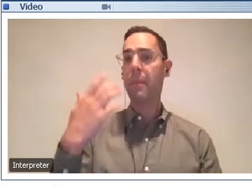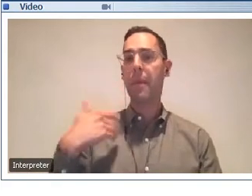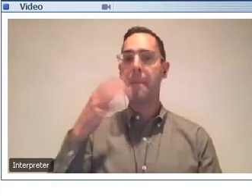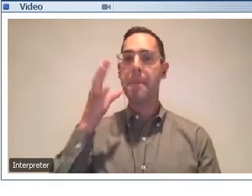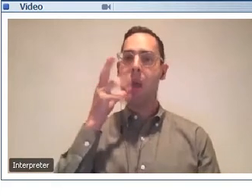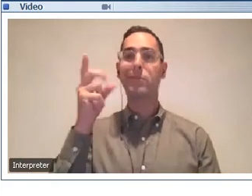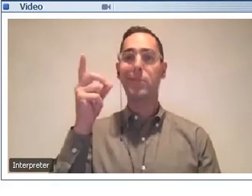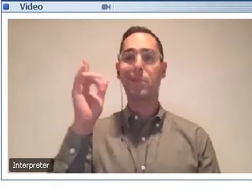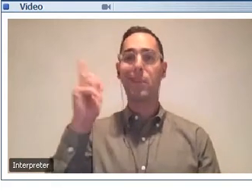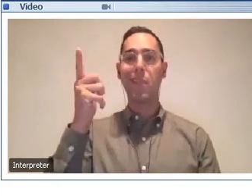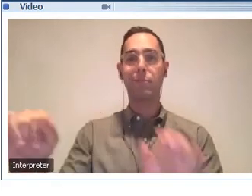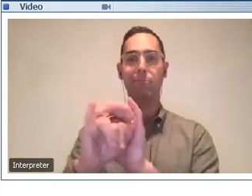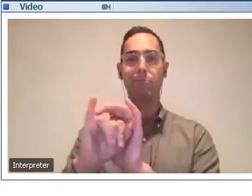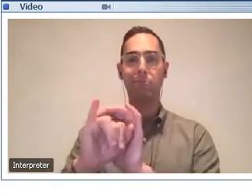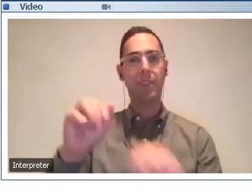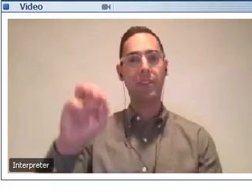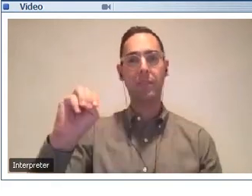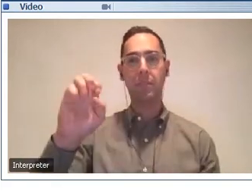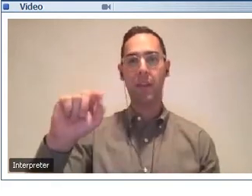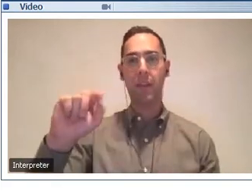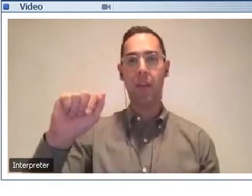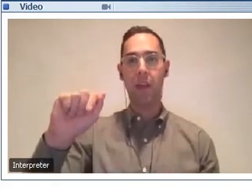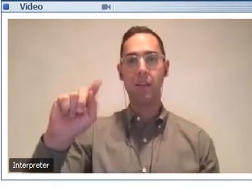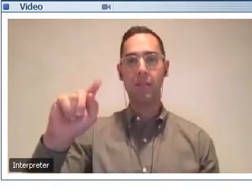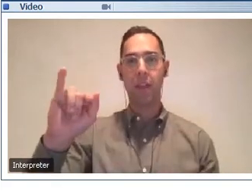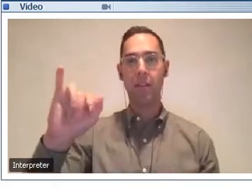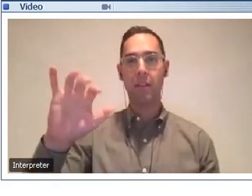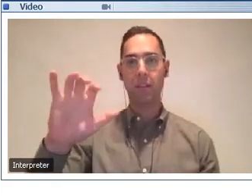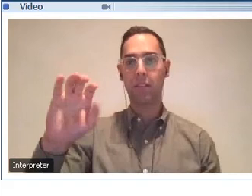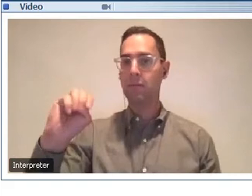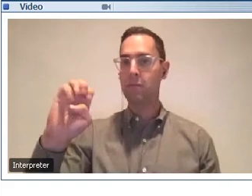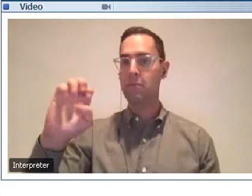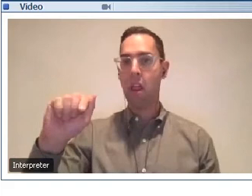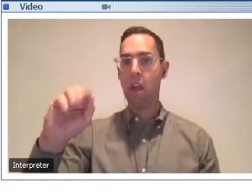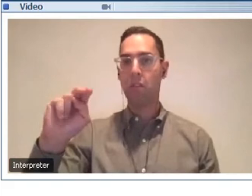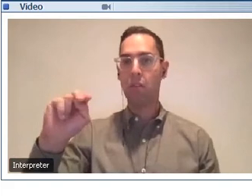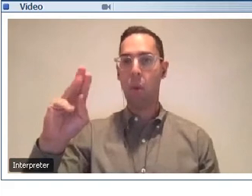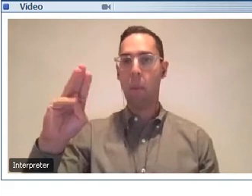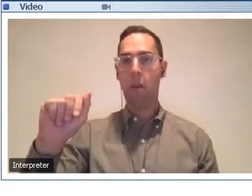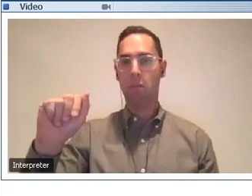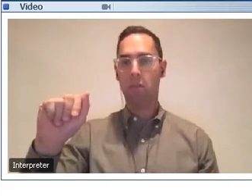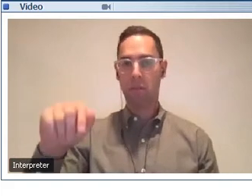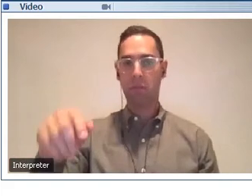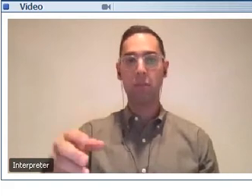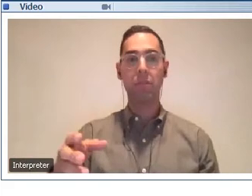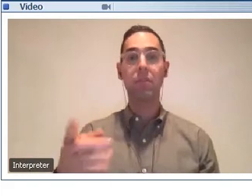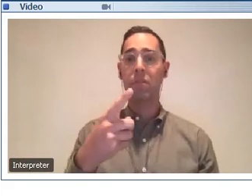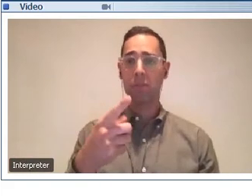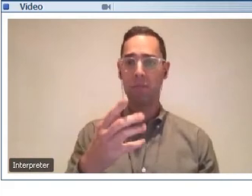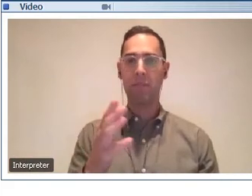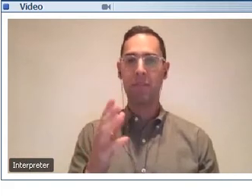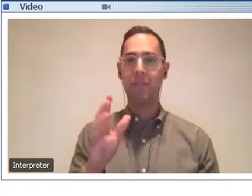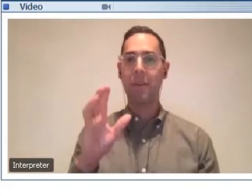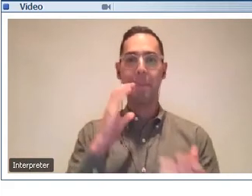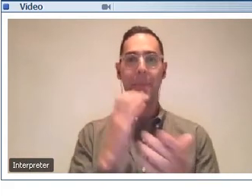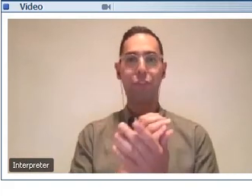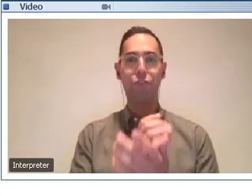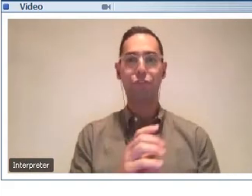picture on the left, she looks quite healthy. In fact, my mom had been battling cancer for 2 years at this point. She had had